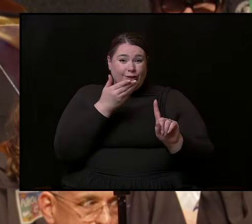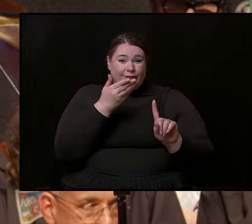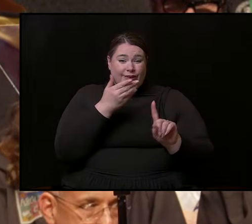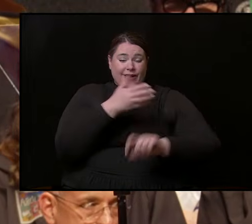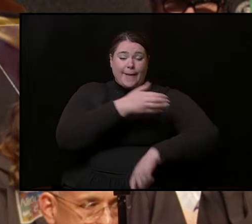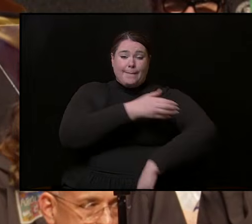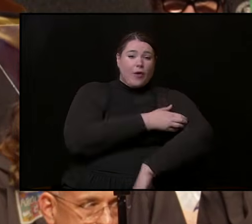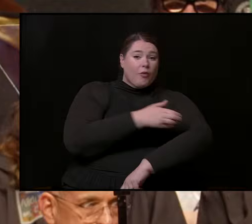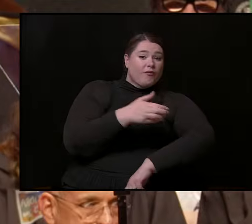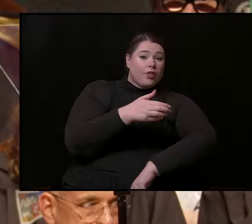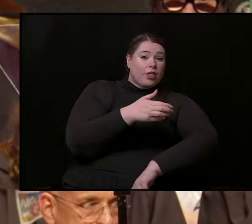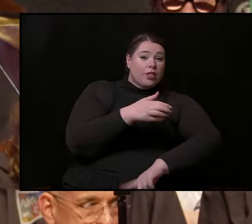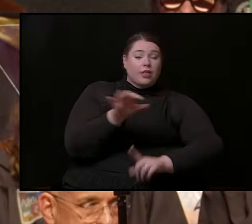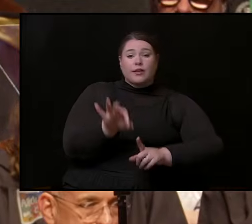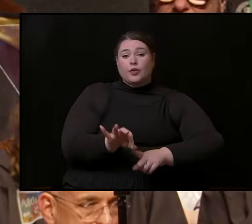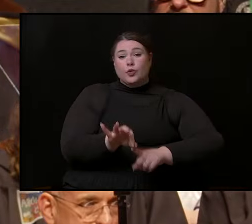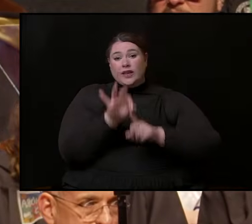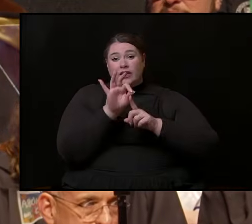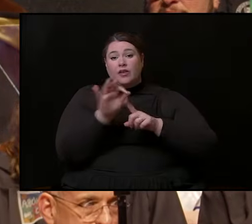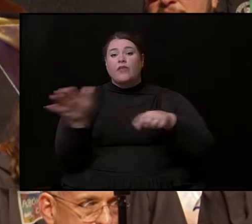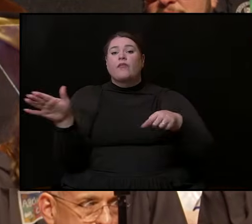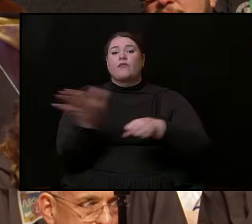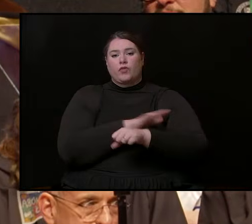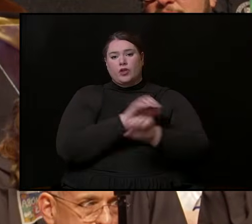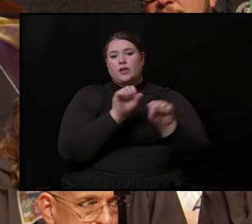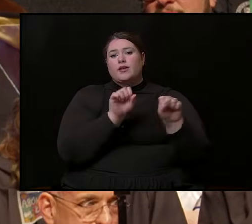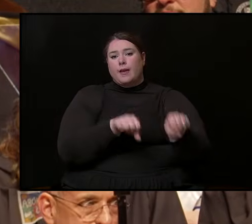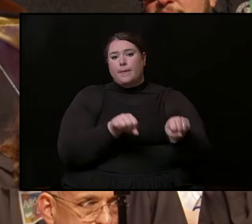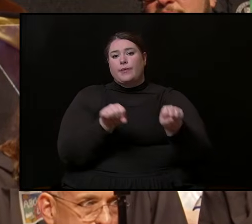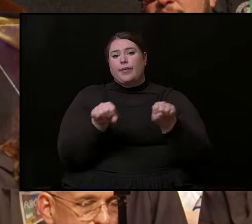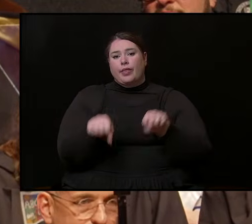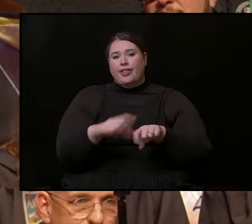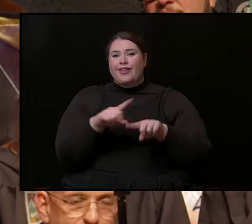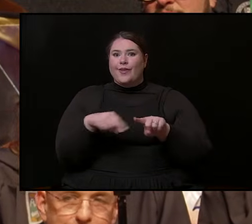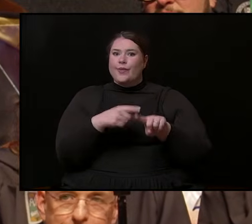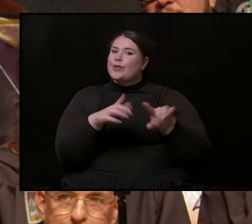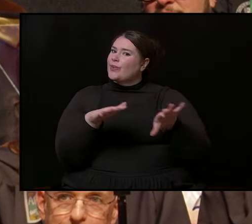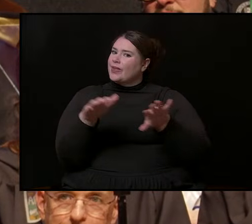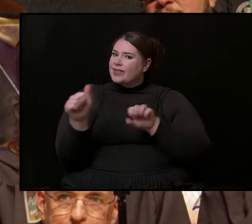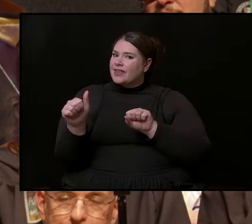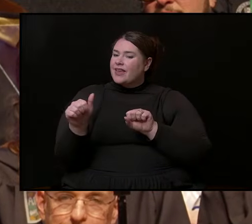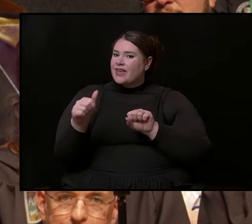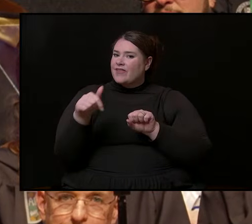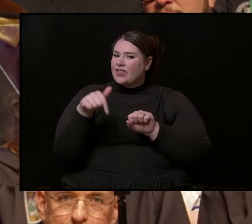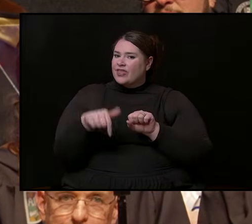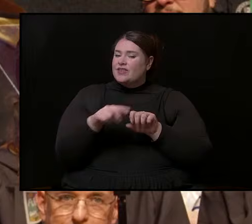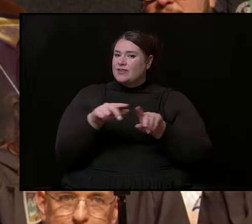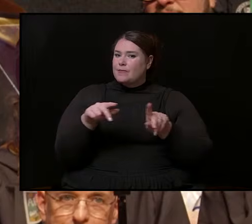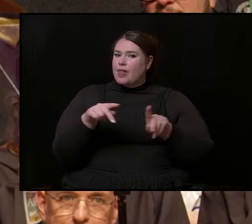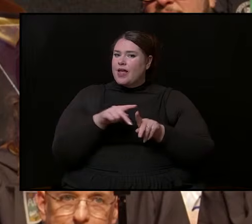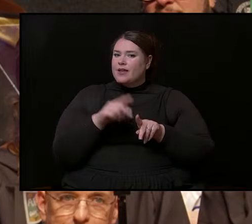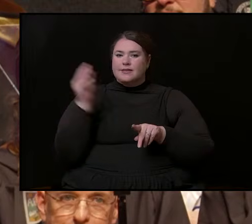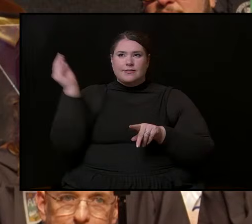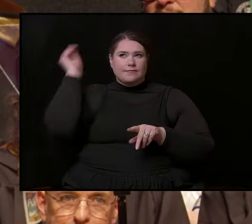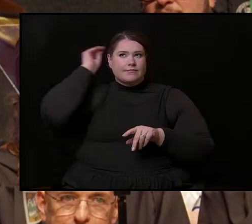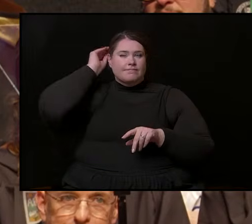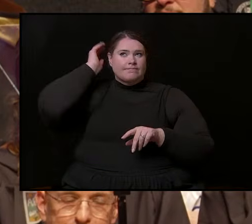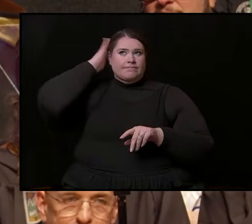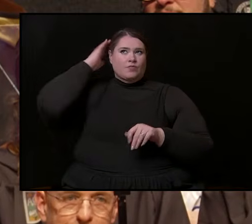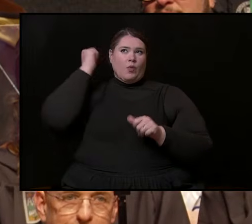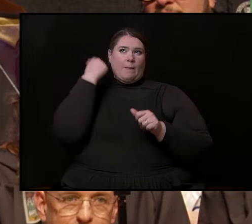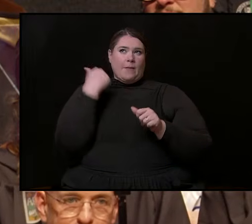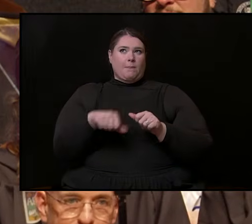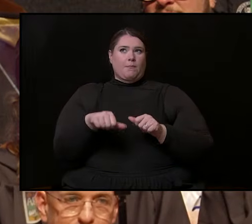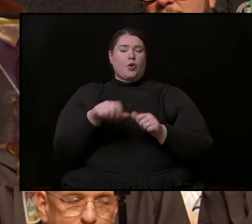Powerful, unique, and fully capable. When you leave this place, hold on to what I've said and what you've learned.